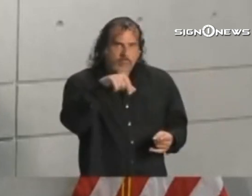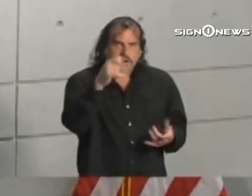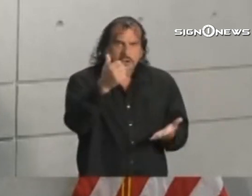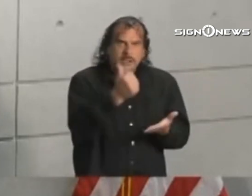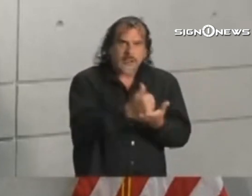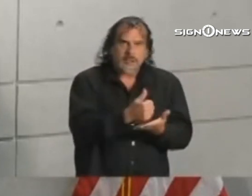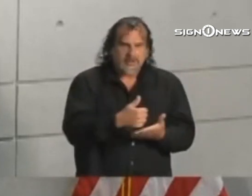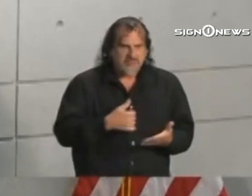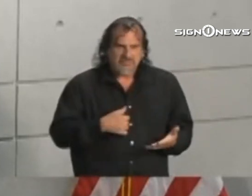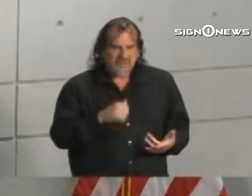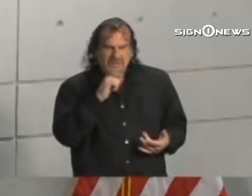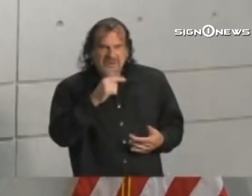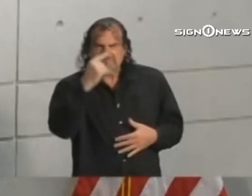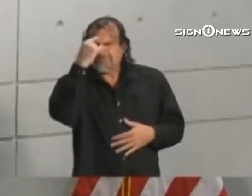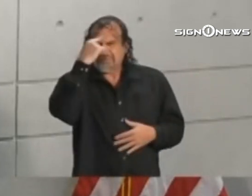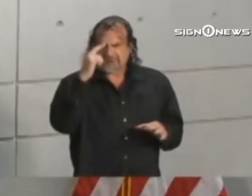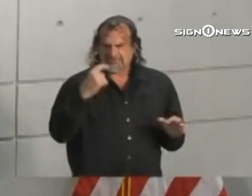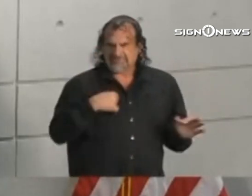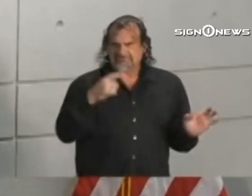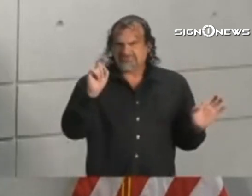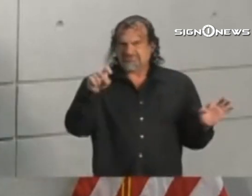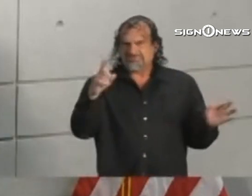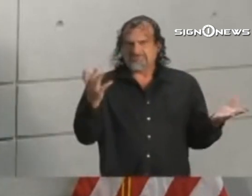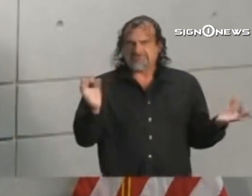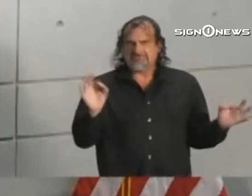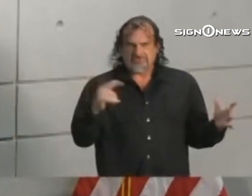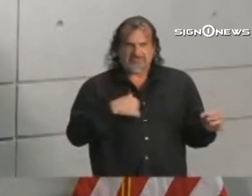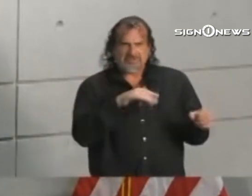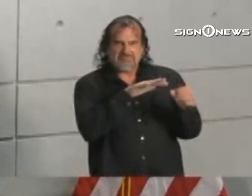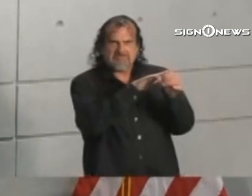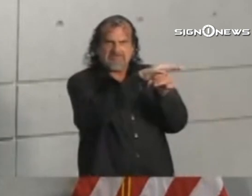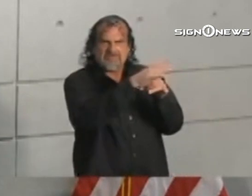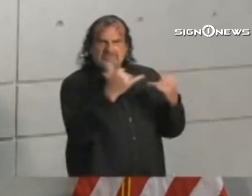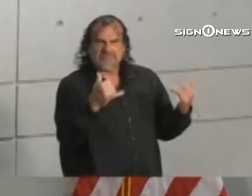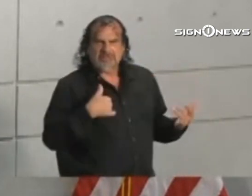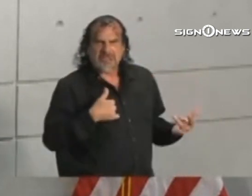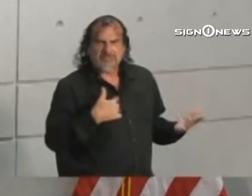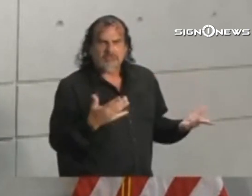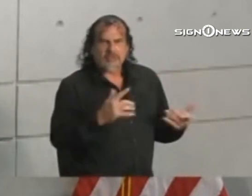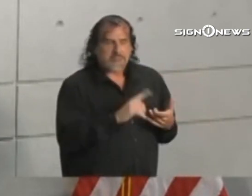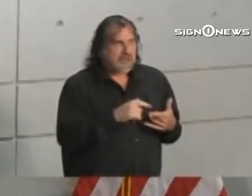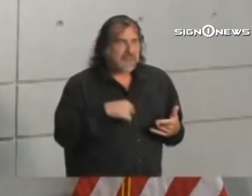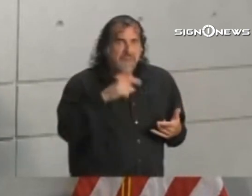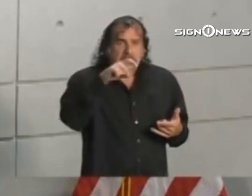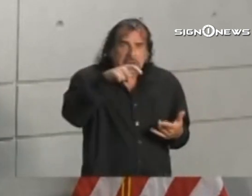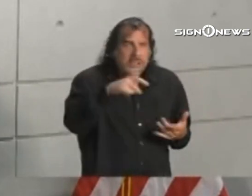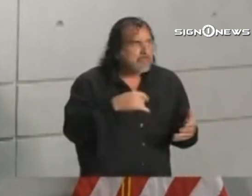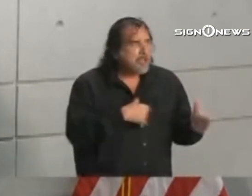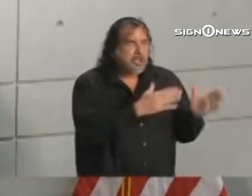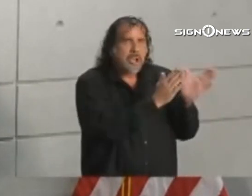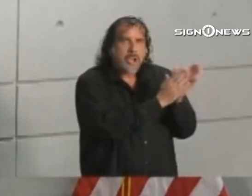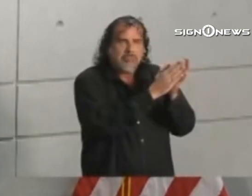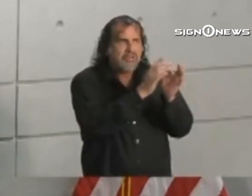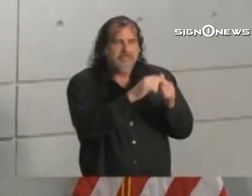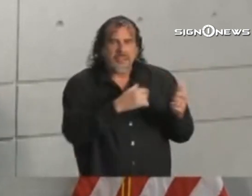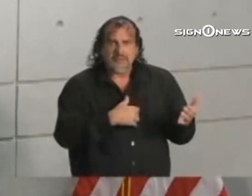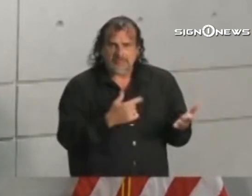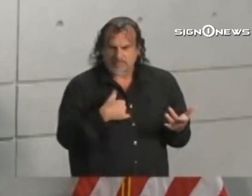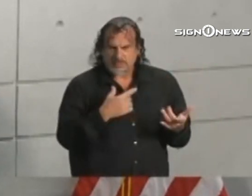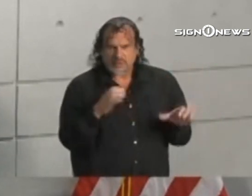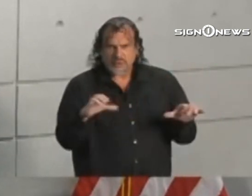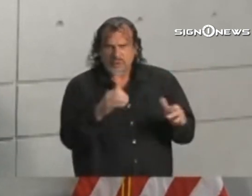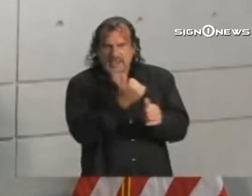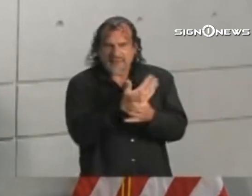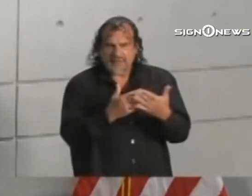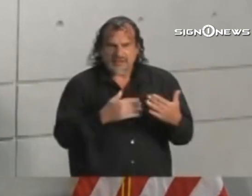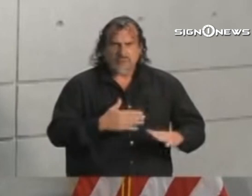by the way, we do not anticipate or expect at this time, but should we need additional resources, they will be made available. We will do everything in our power